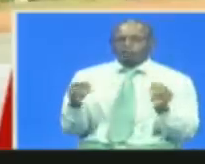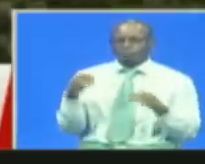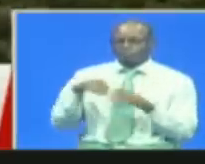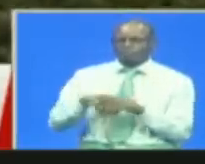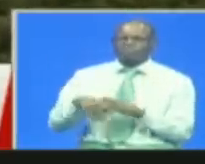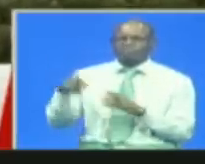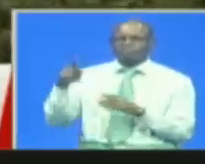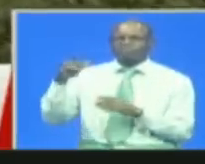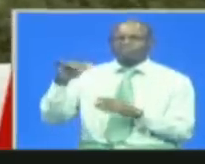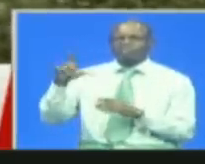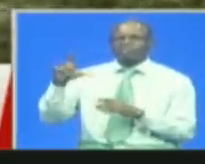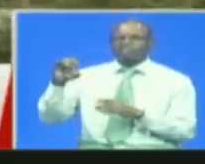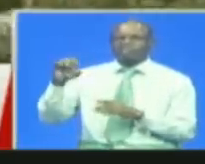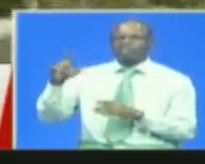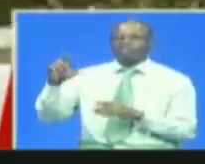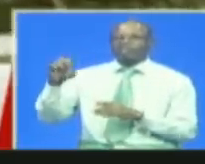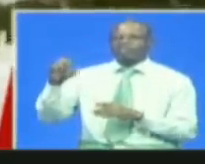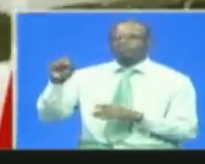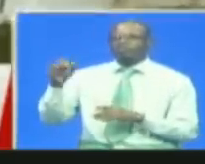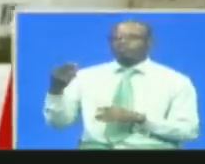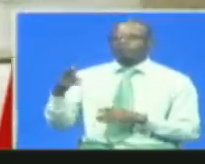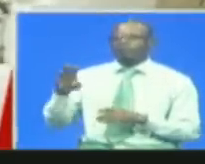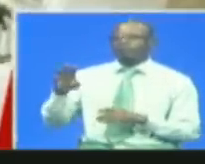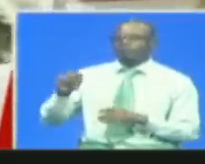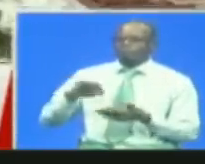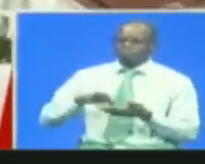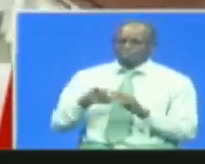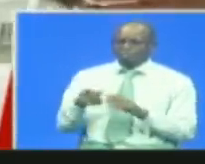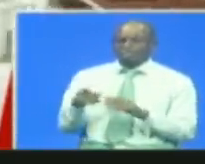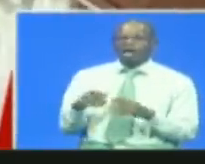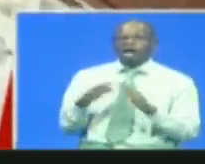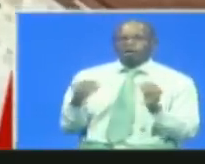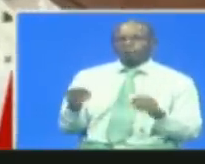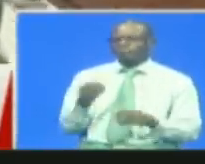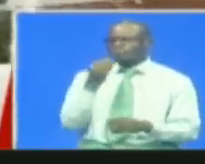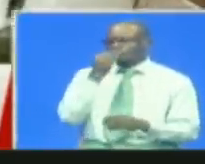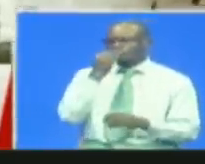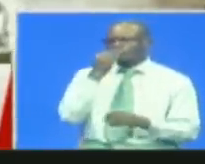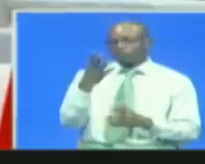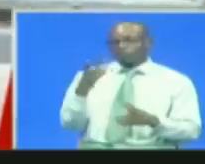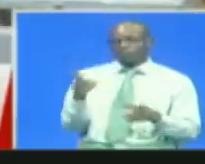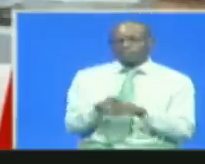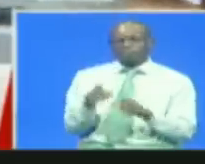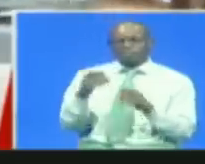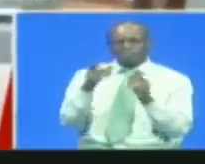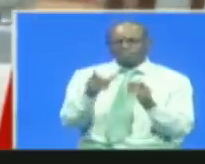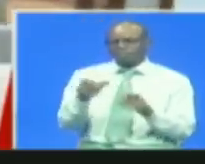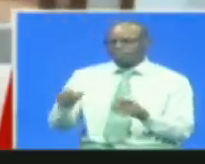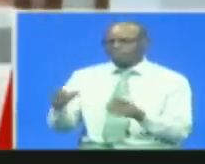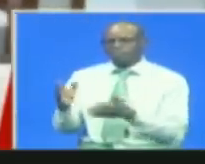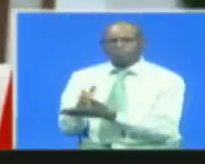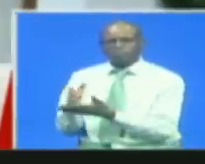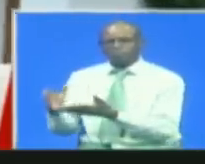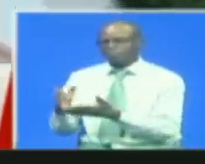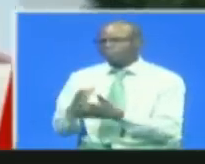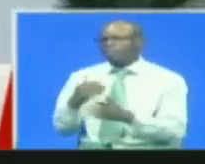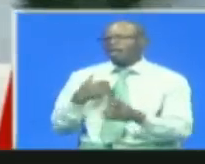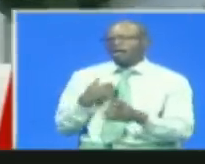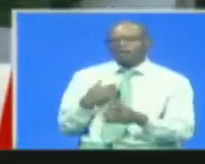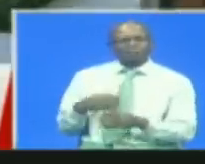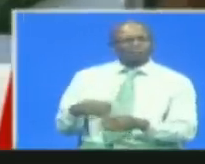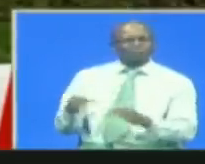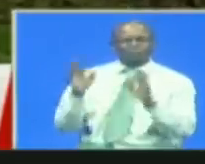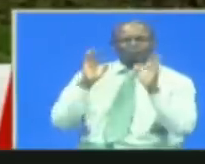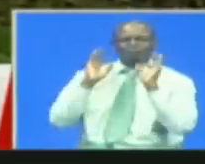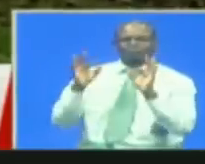Kileleshwa. The house is extensive and each unit has a pool and luxurious finishes. The